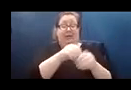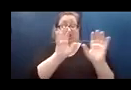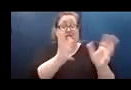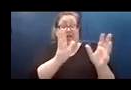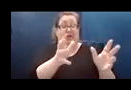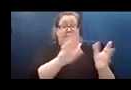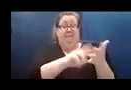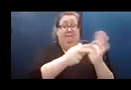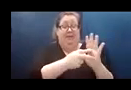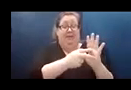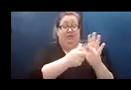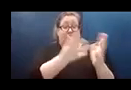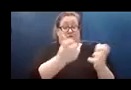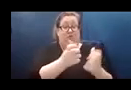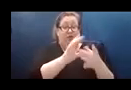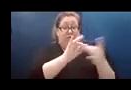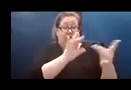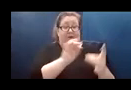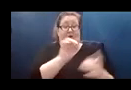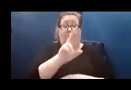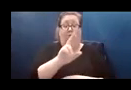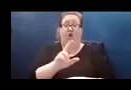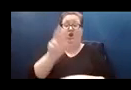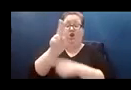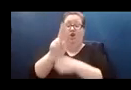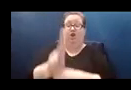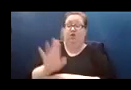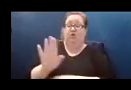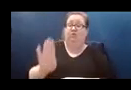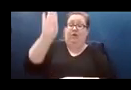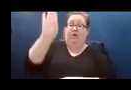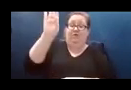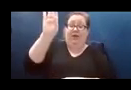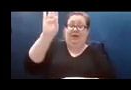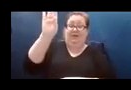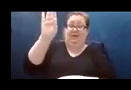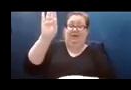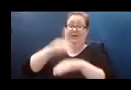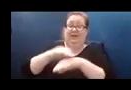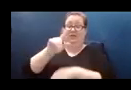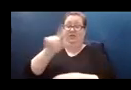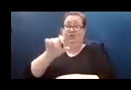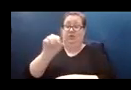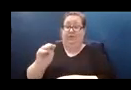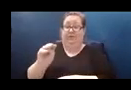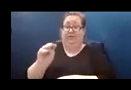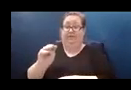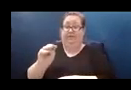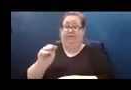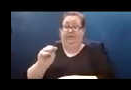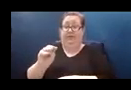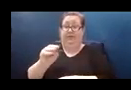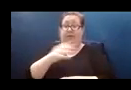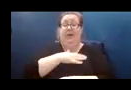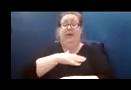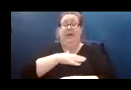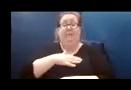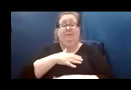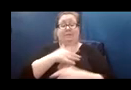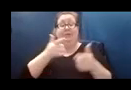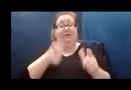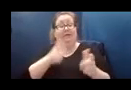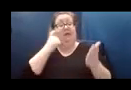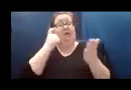you can raise your hand using the feature on Zoom. Please acknowledge everyone's voice here and